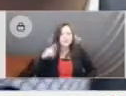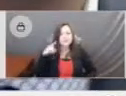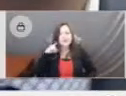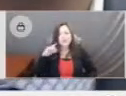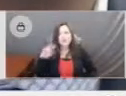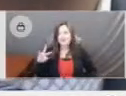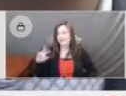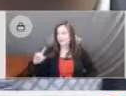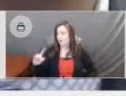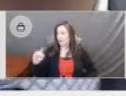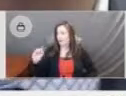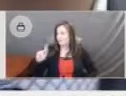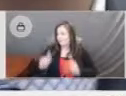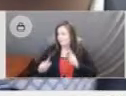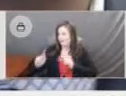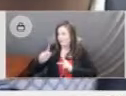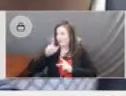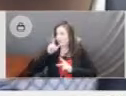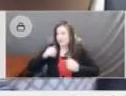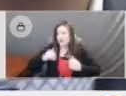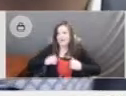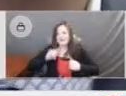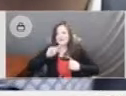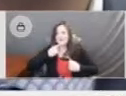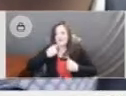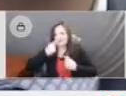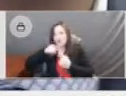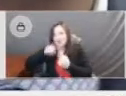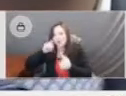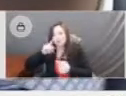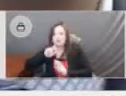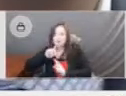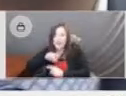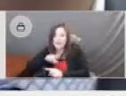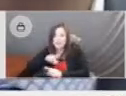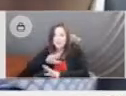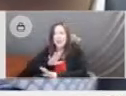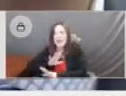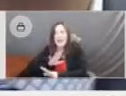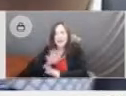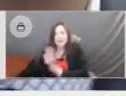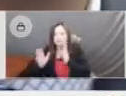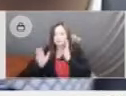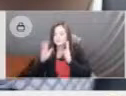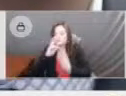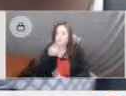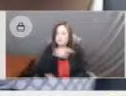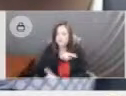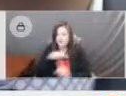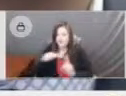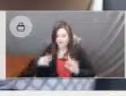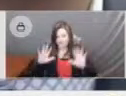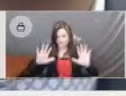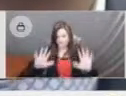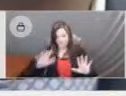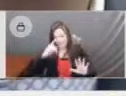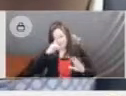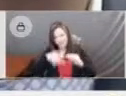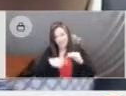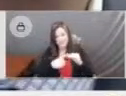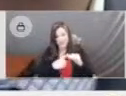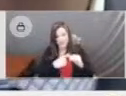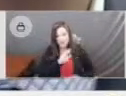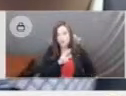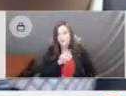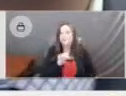people that had an allergic reaction. But we do have to put that in perspective with, you know, the